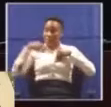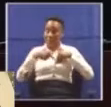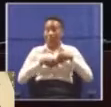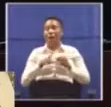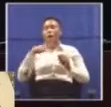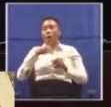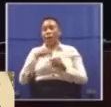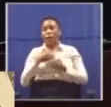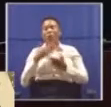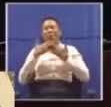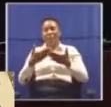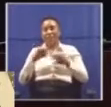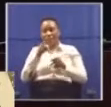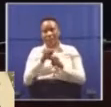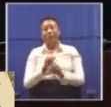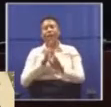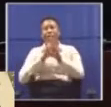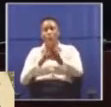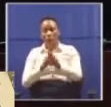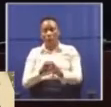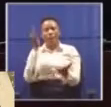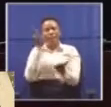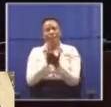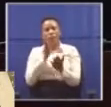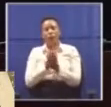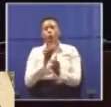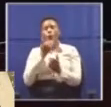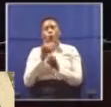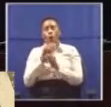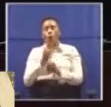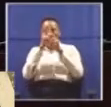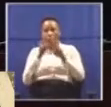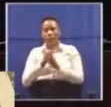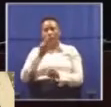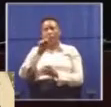this report, and in particular, the Honorable Kate Belankulu, who